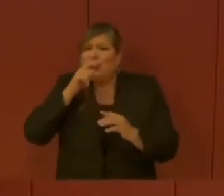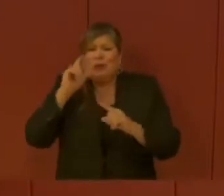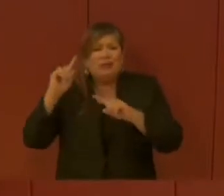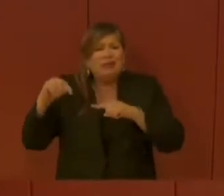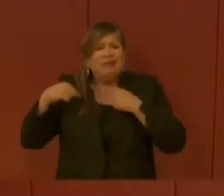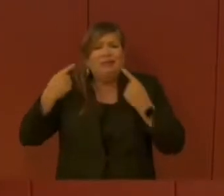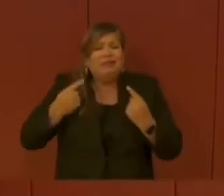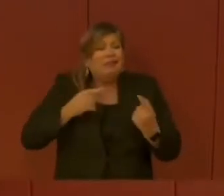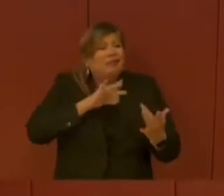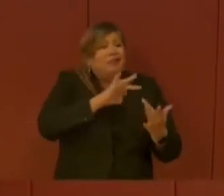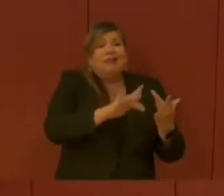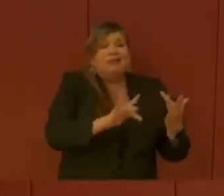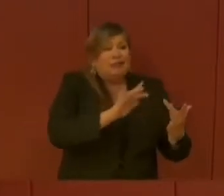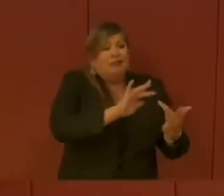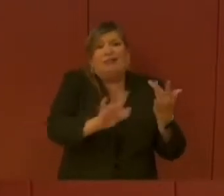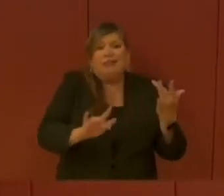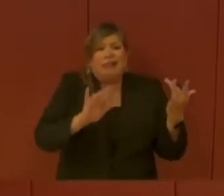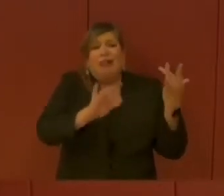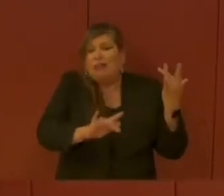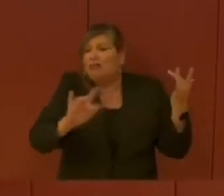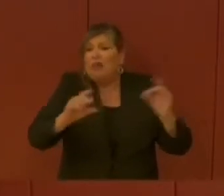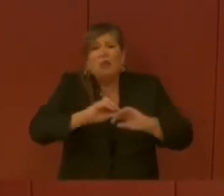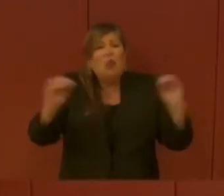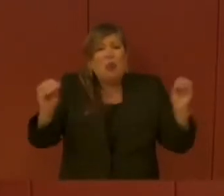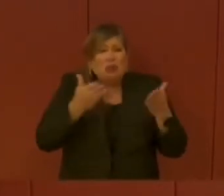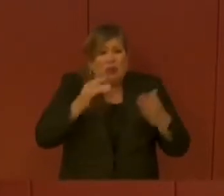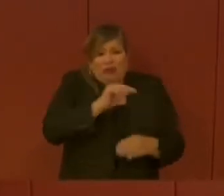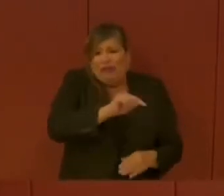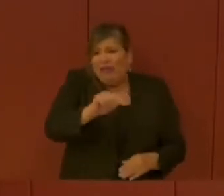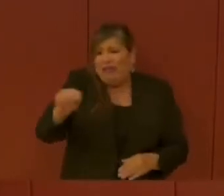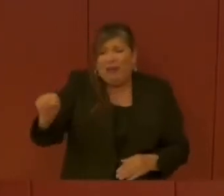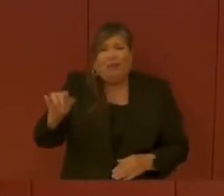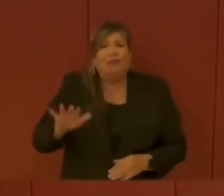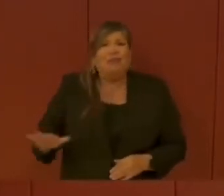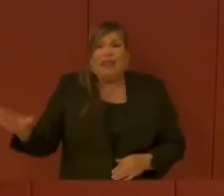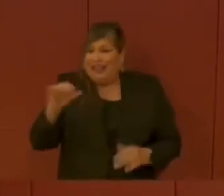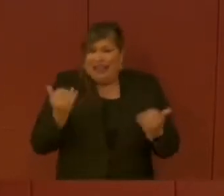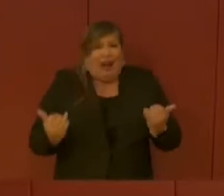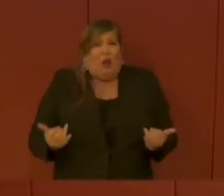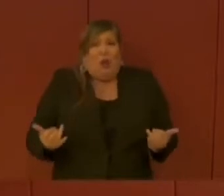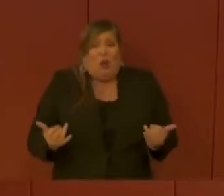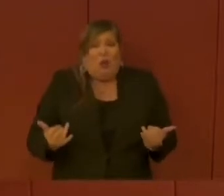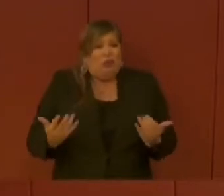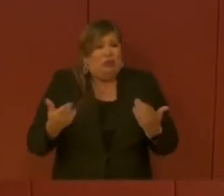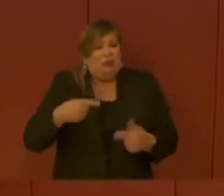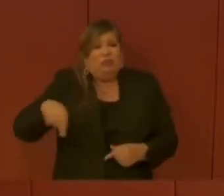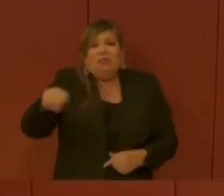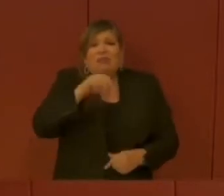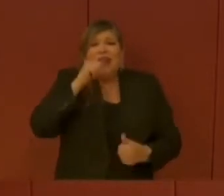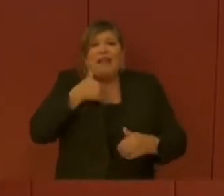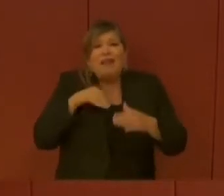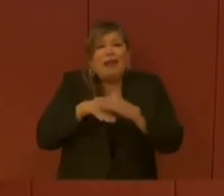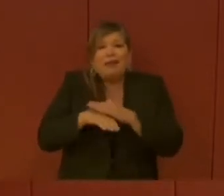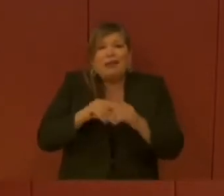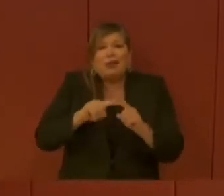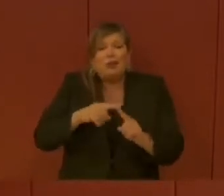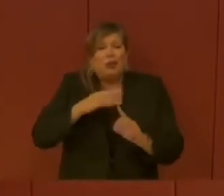underserved across the spectrum and currently are being underserved in terms of access of vaccination. And let me be more